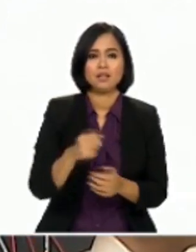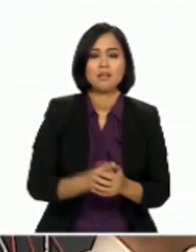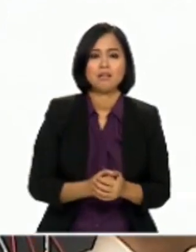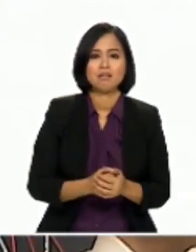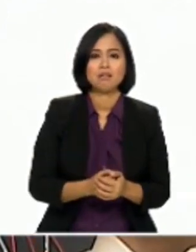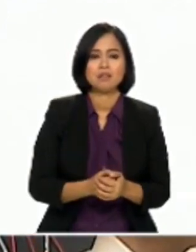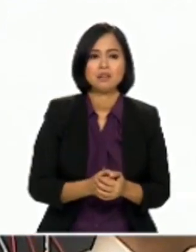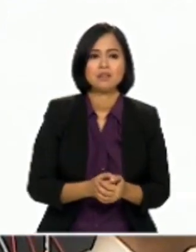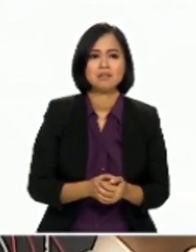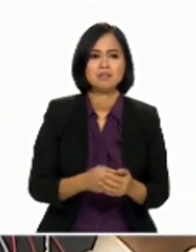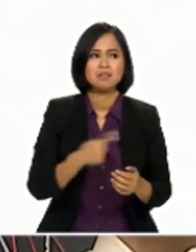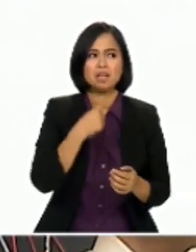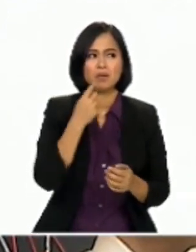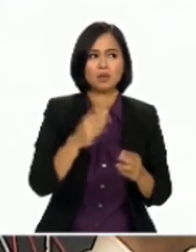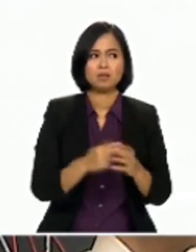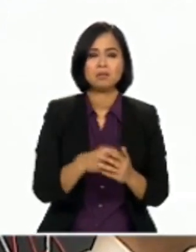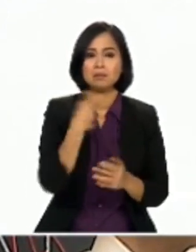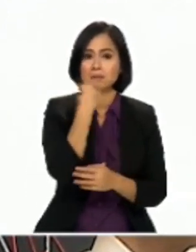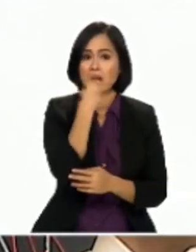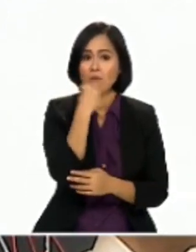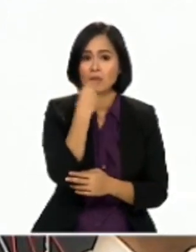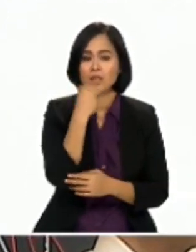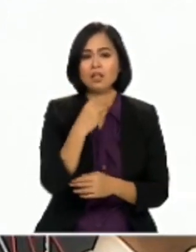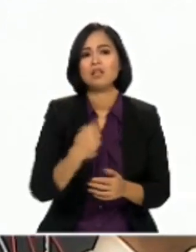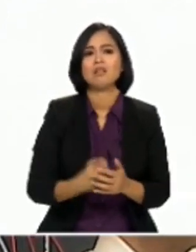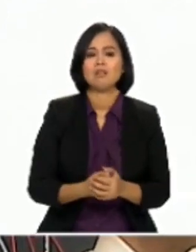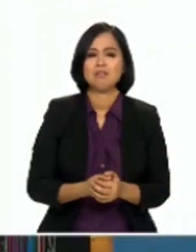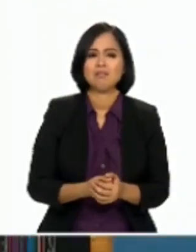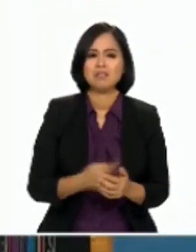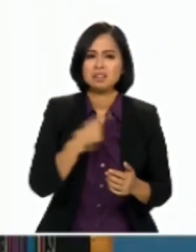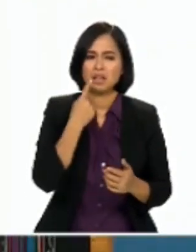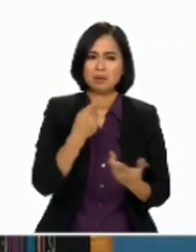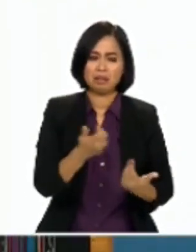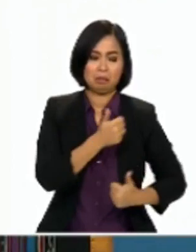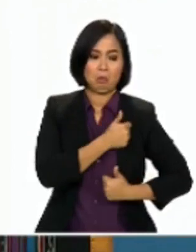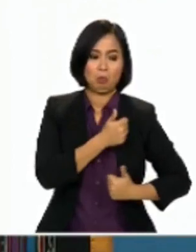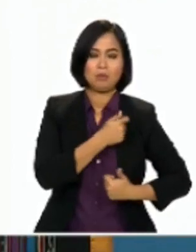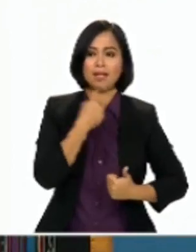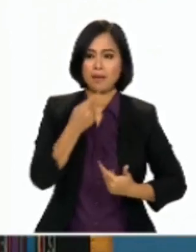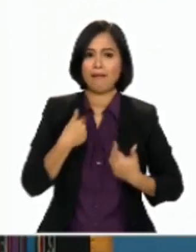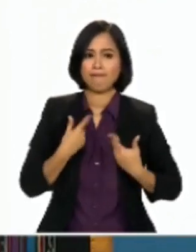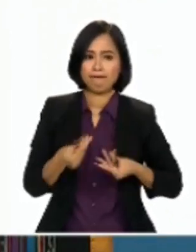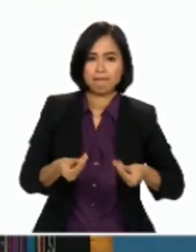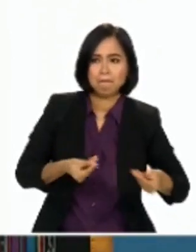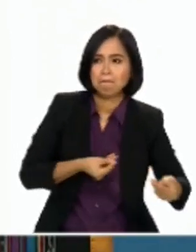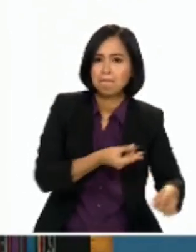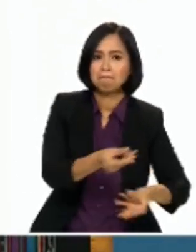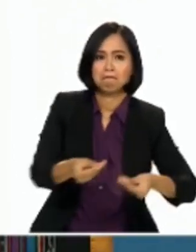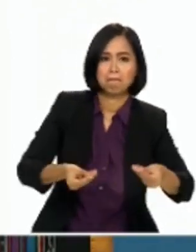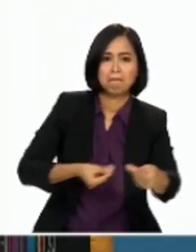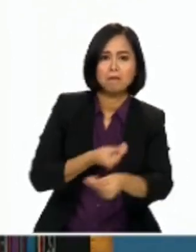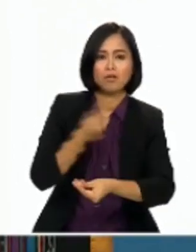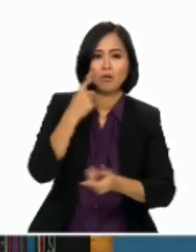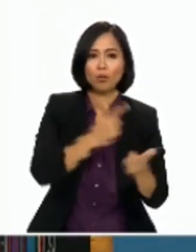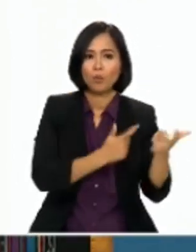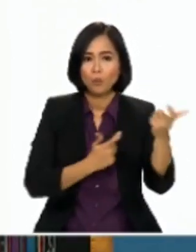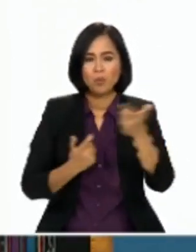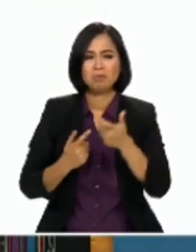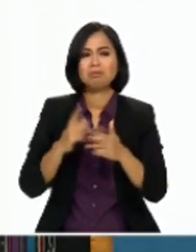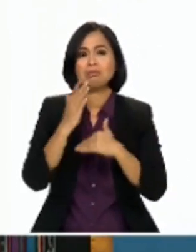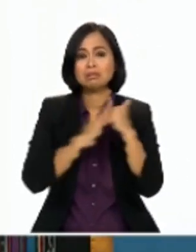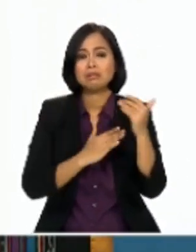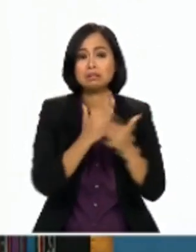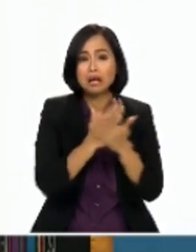already mostly in the hands of the police, hands me down from the army, were quite old, and sometimes